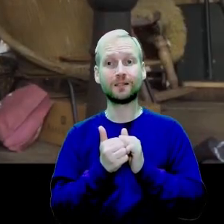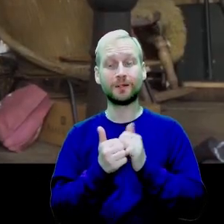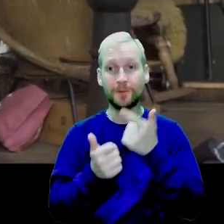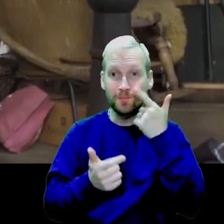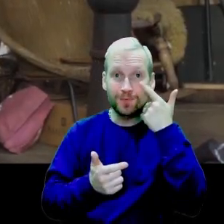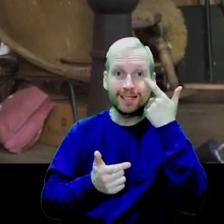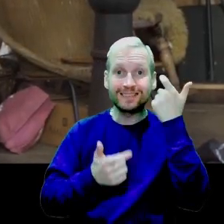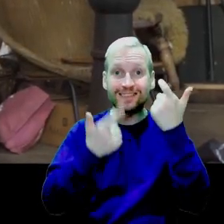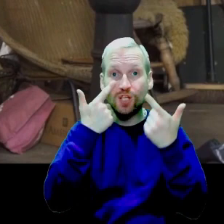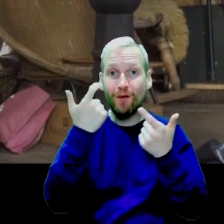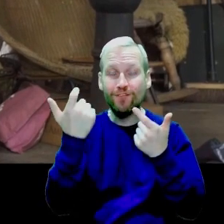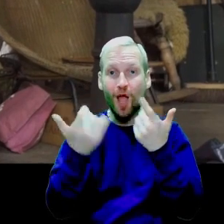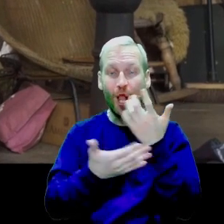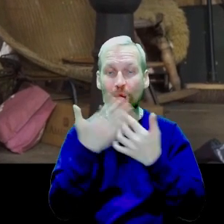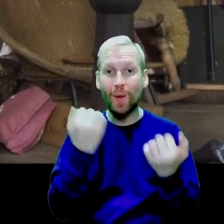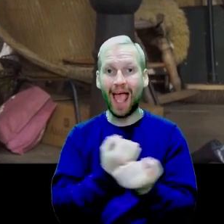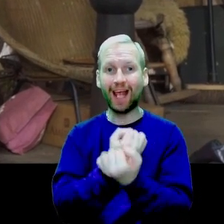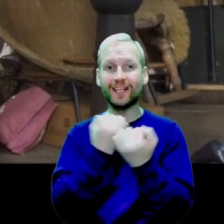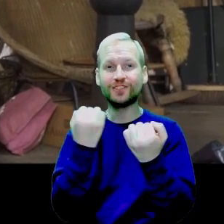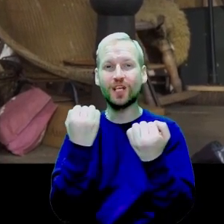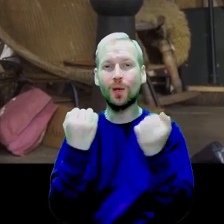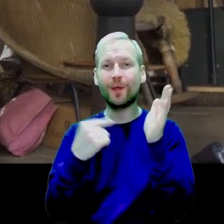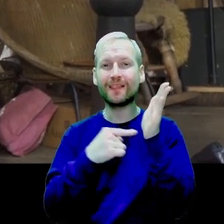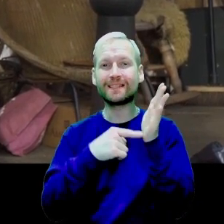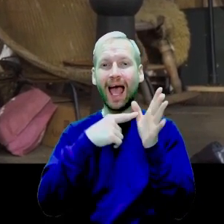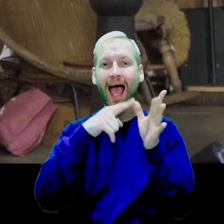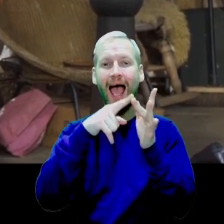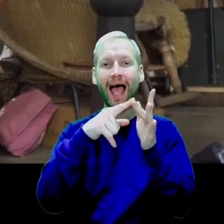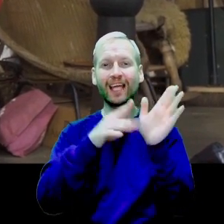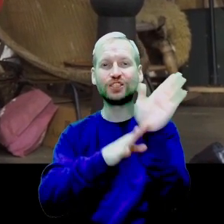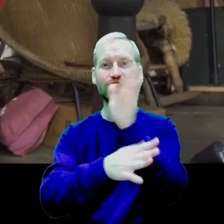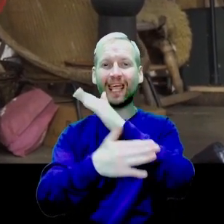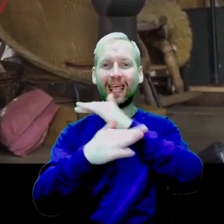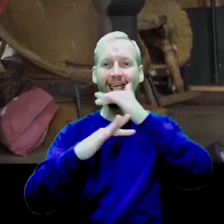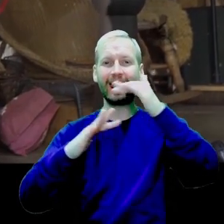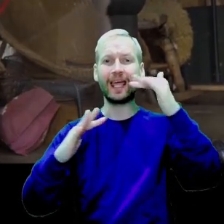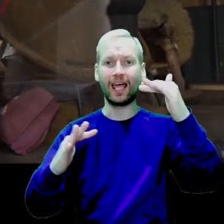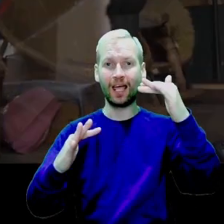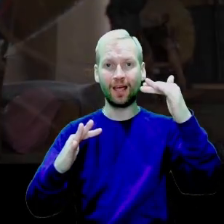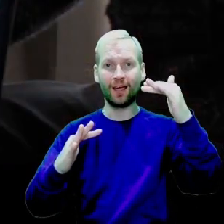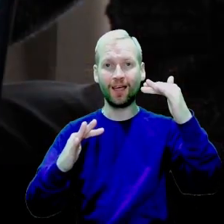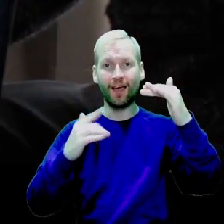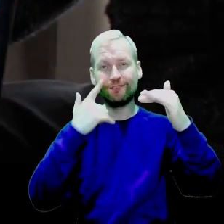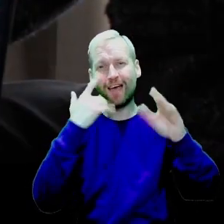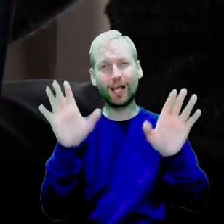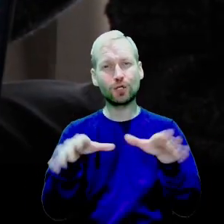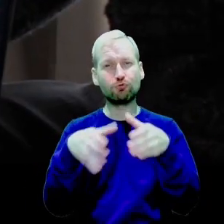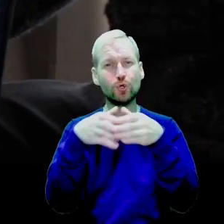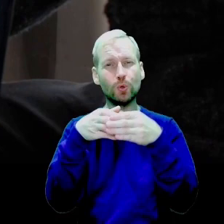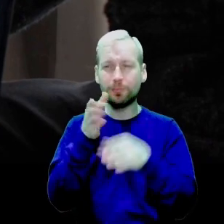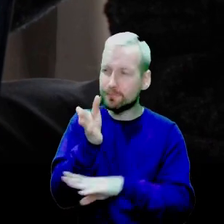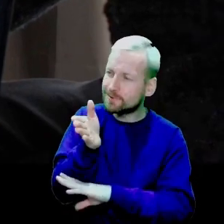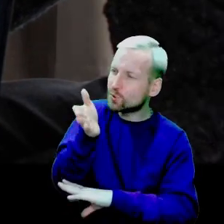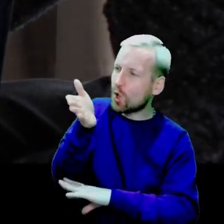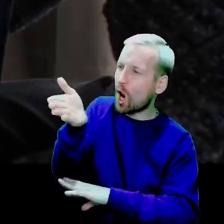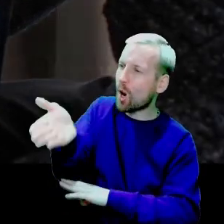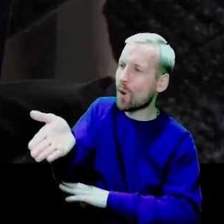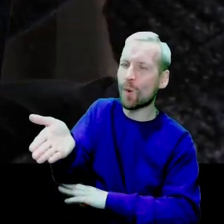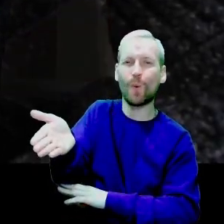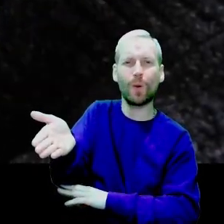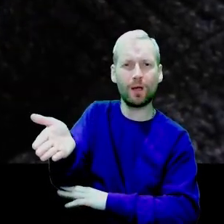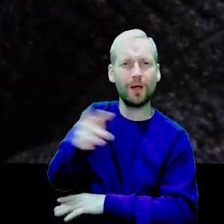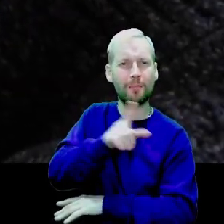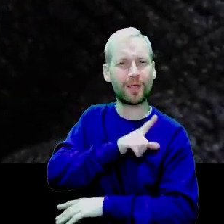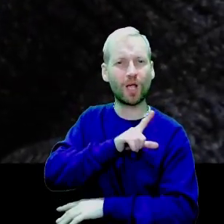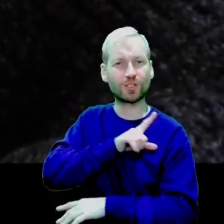Discover fresh energy with Tai Chi. Find a group you might attend, because